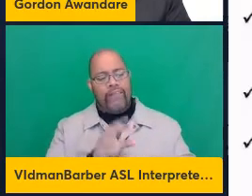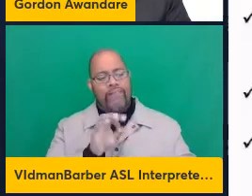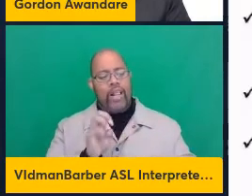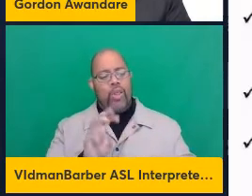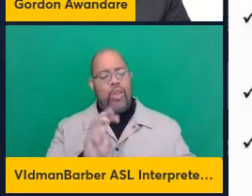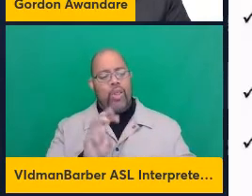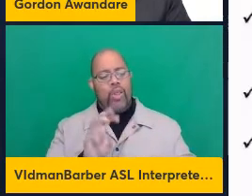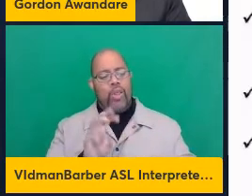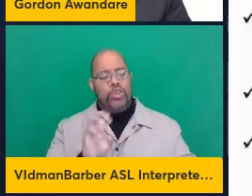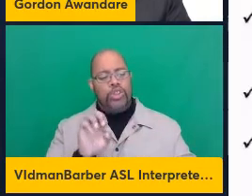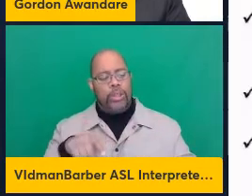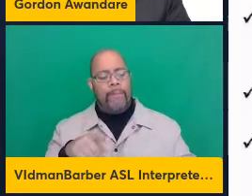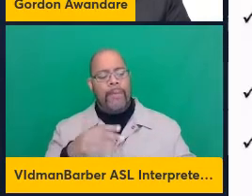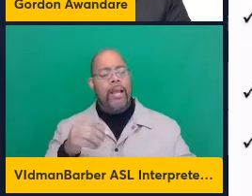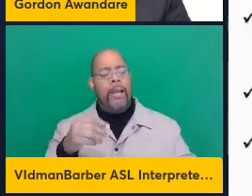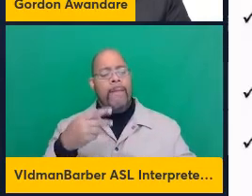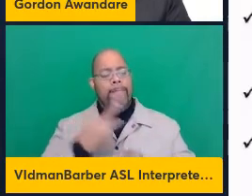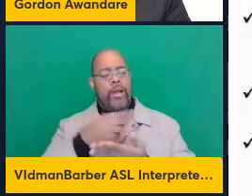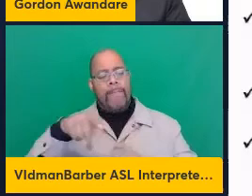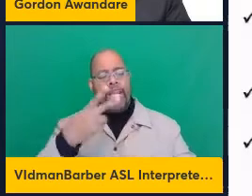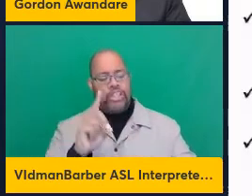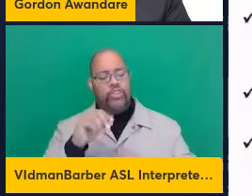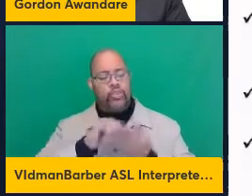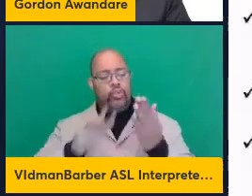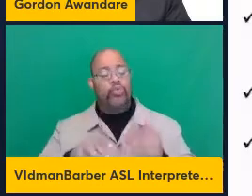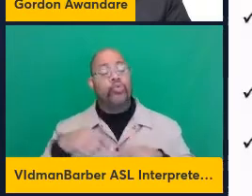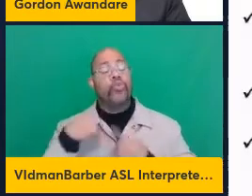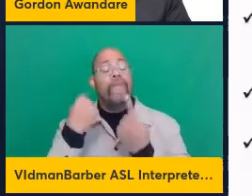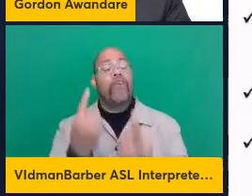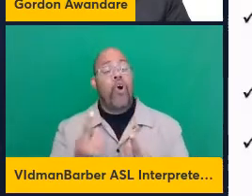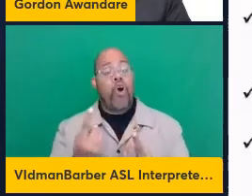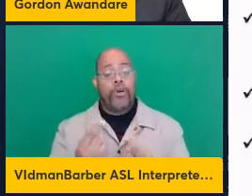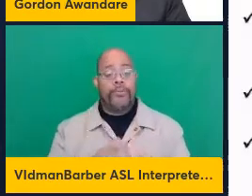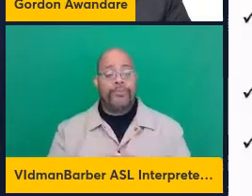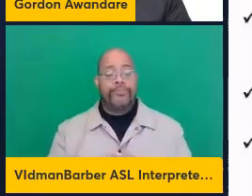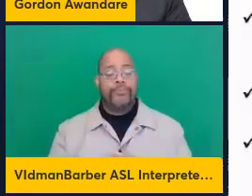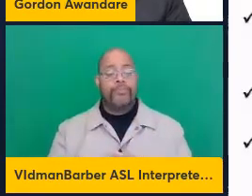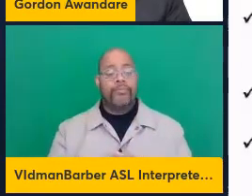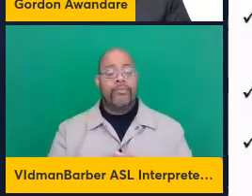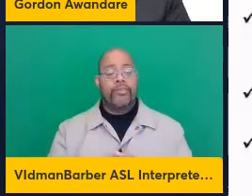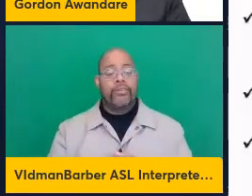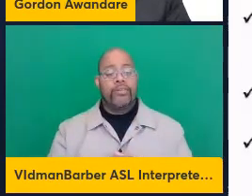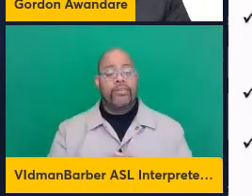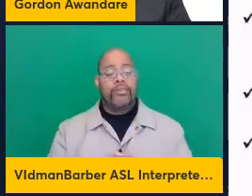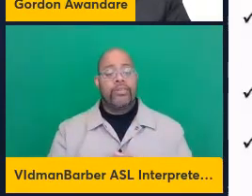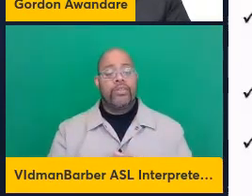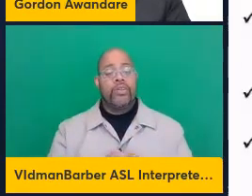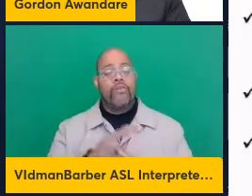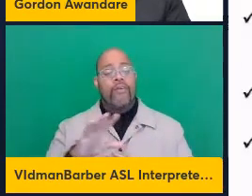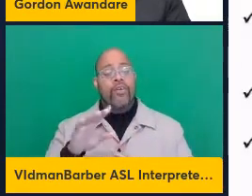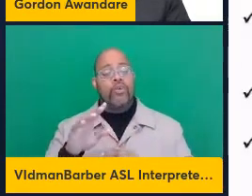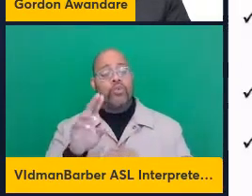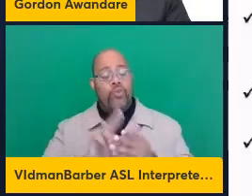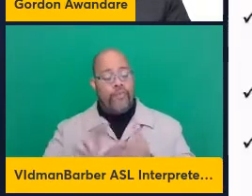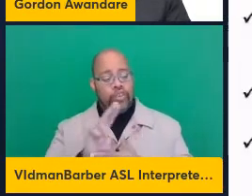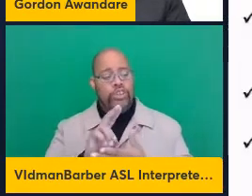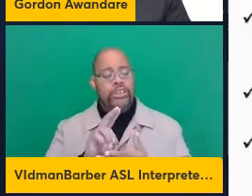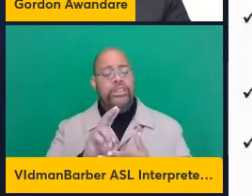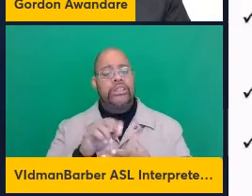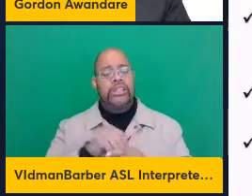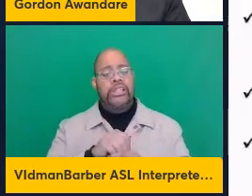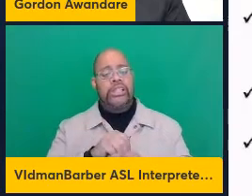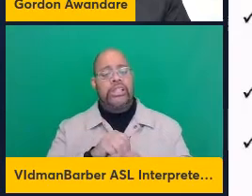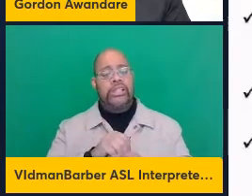master's and PhD students. And so far, 45 universities